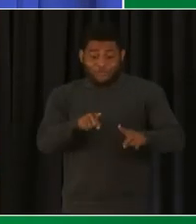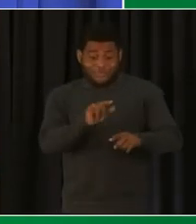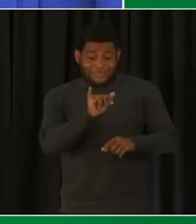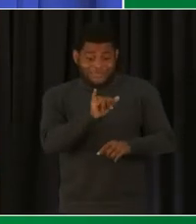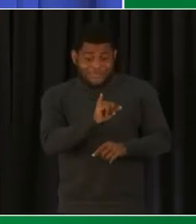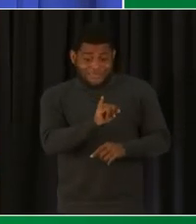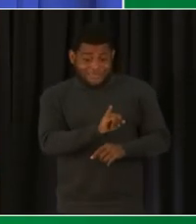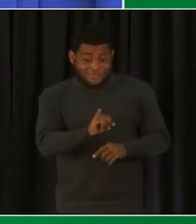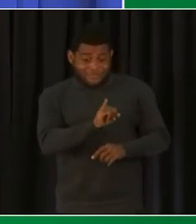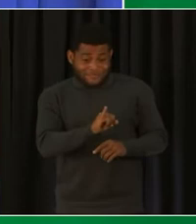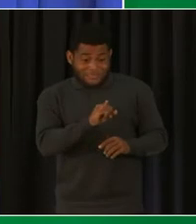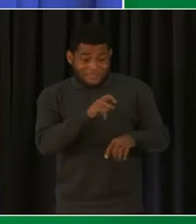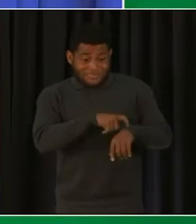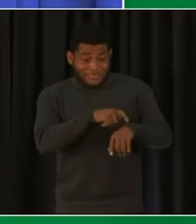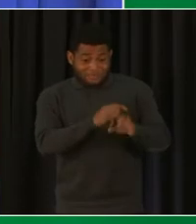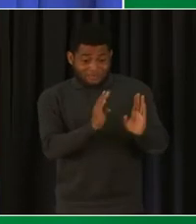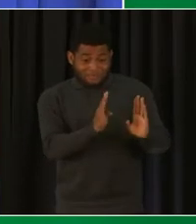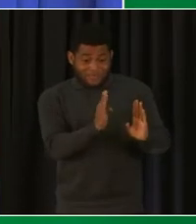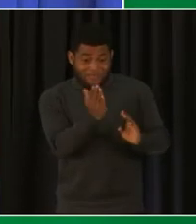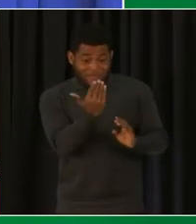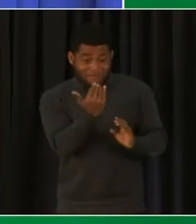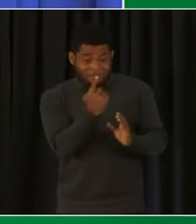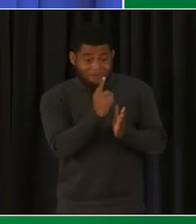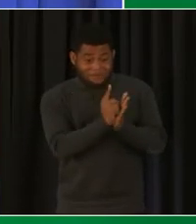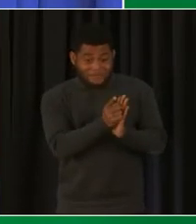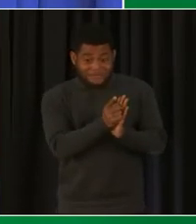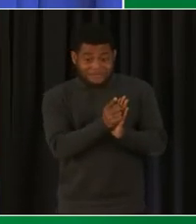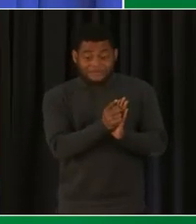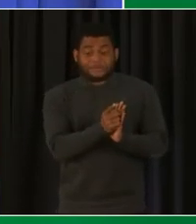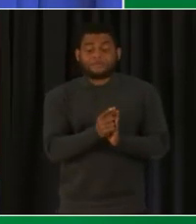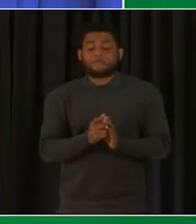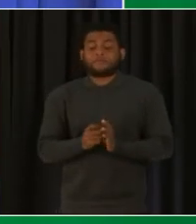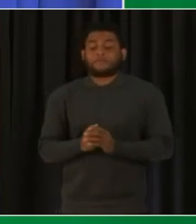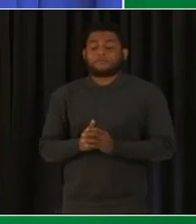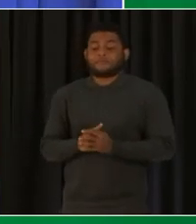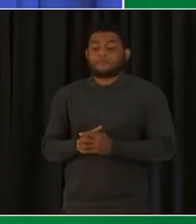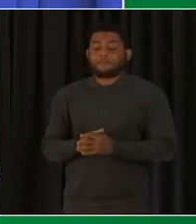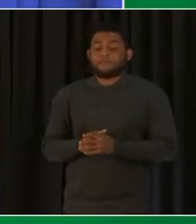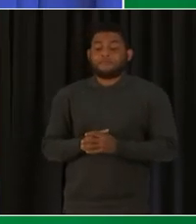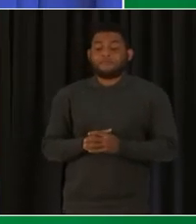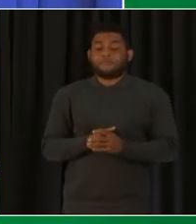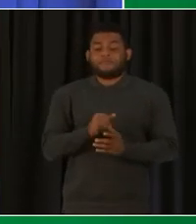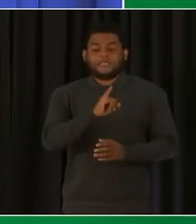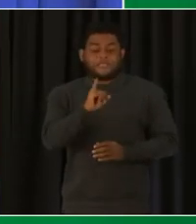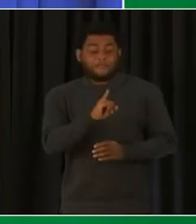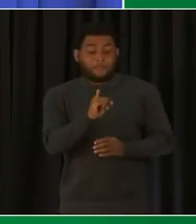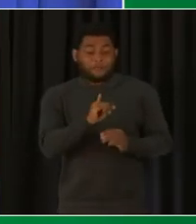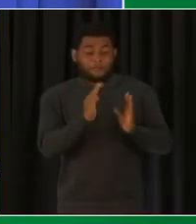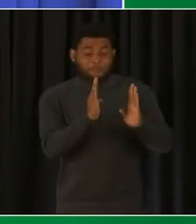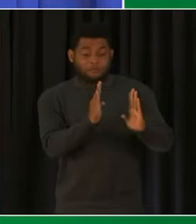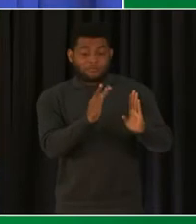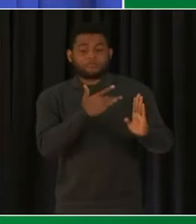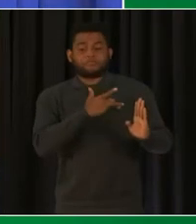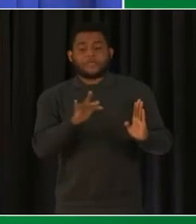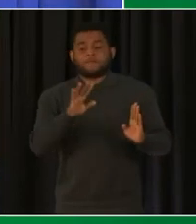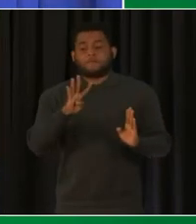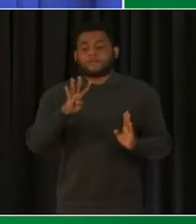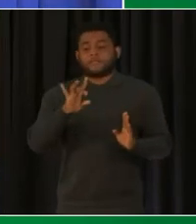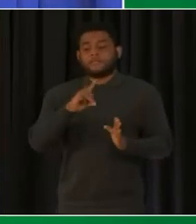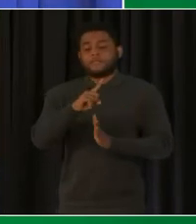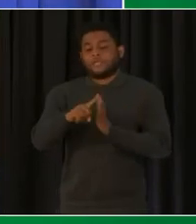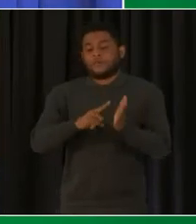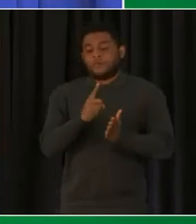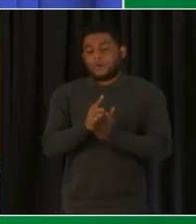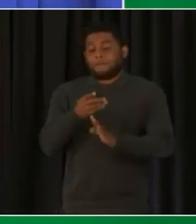infectious period. And the infectious period being 48 hours before onset of symptoms or 48